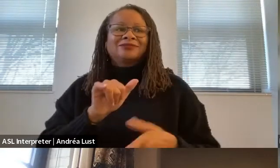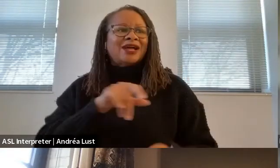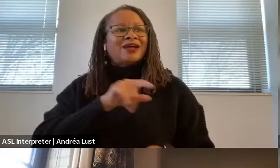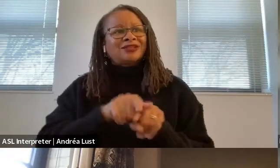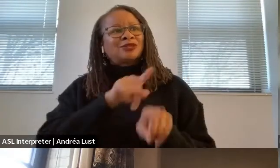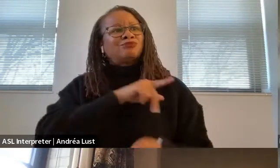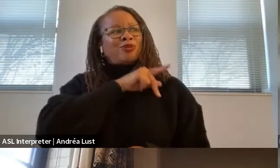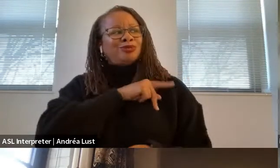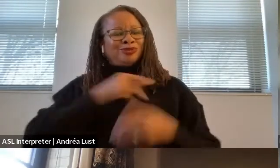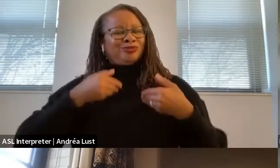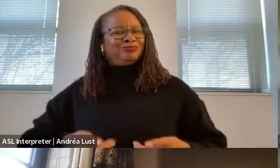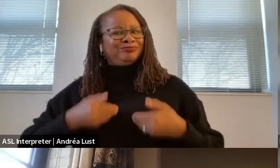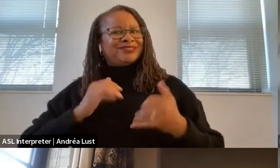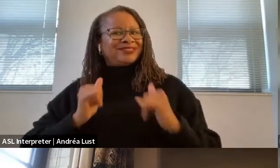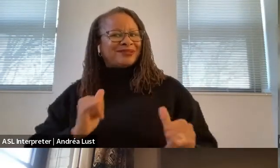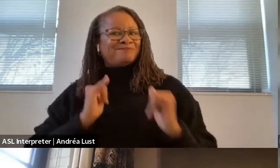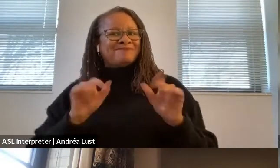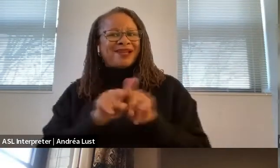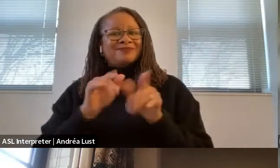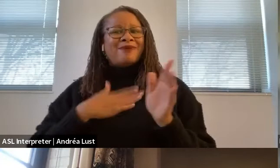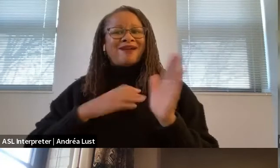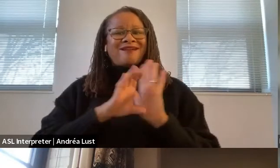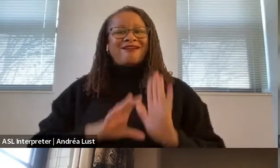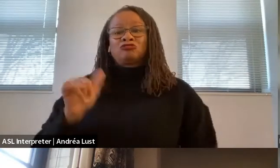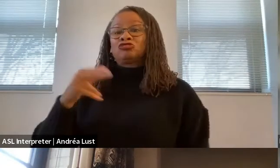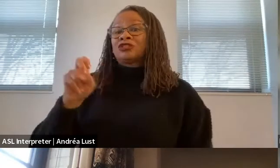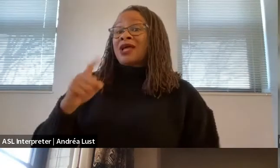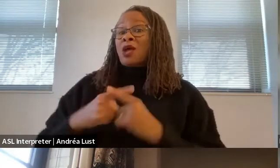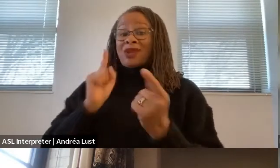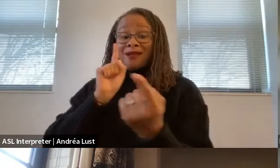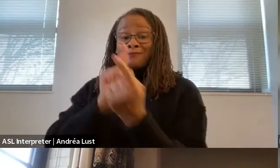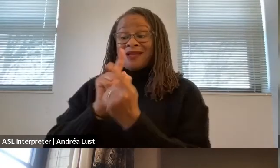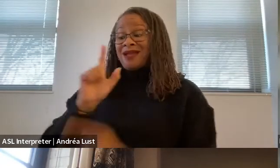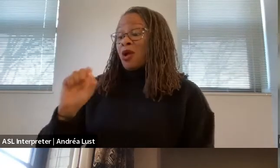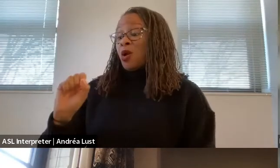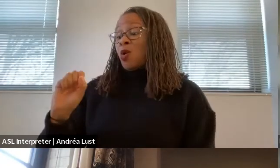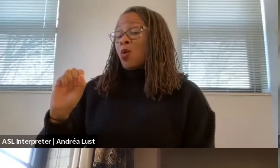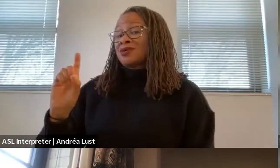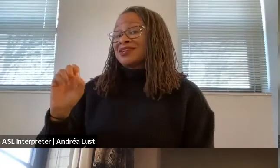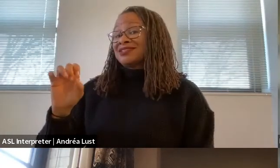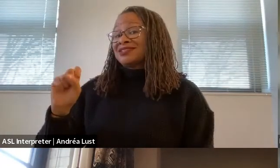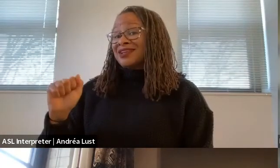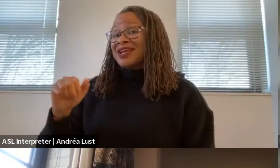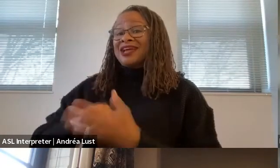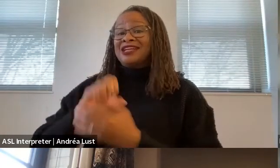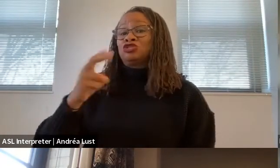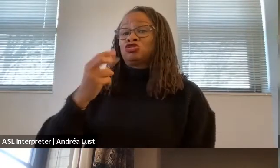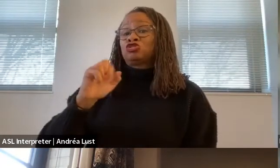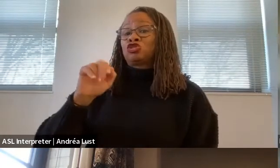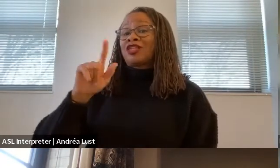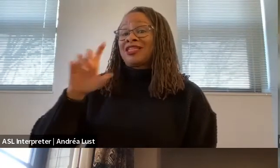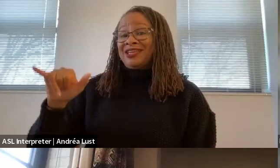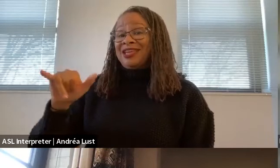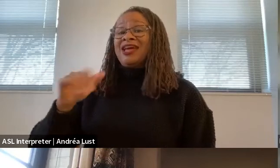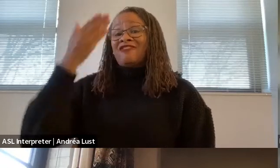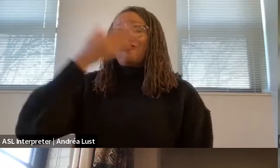So, and when I saw Odessa in Shirley in front of Elizabeth Moss, I was